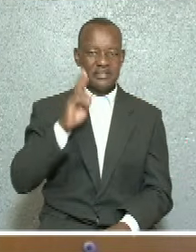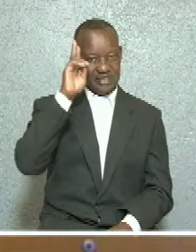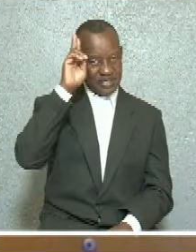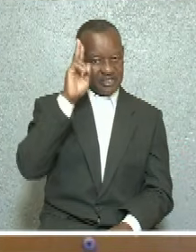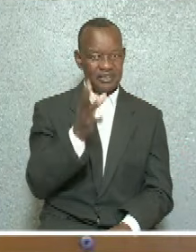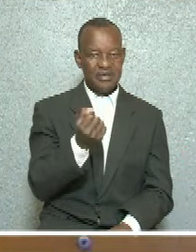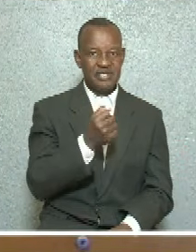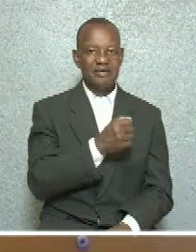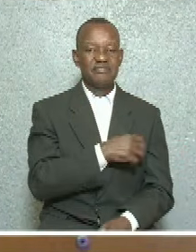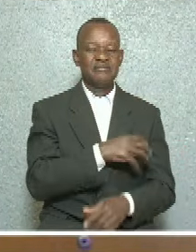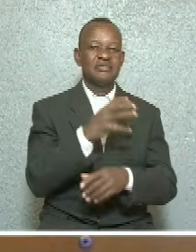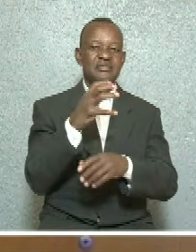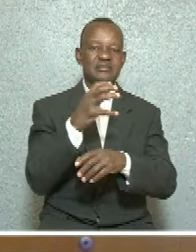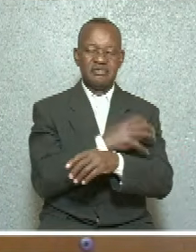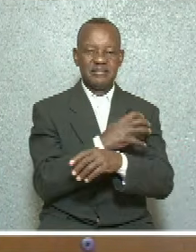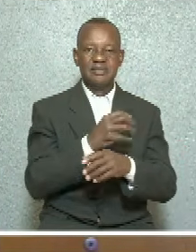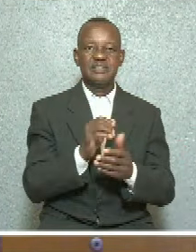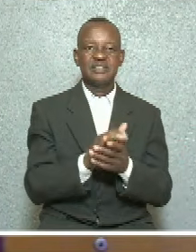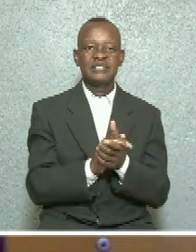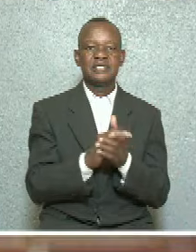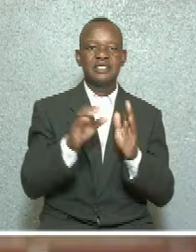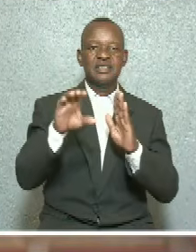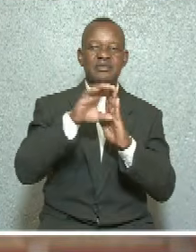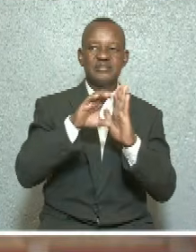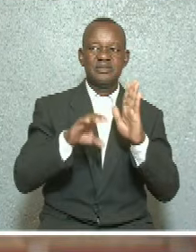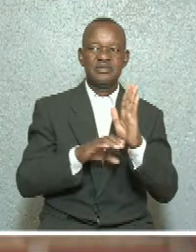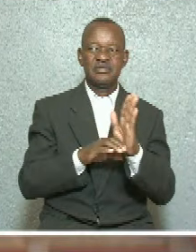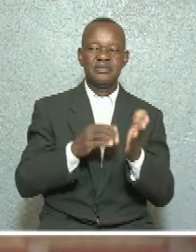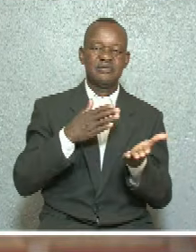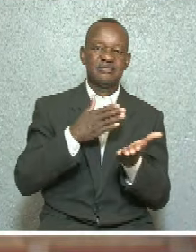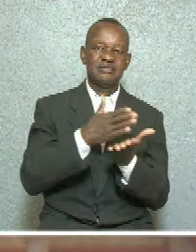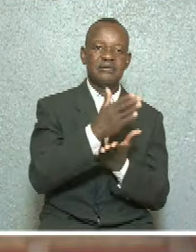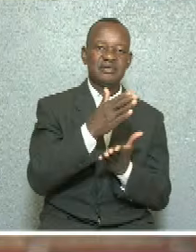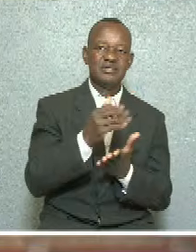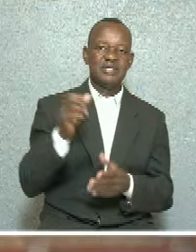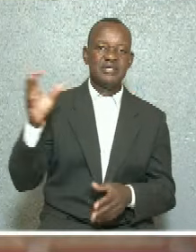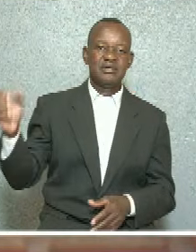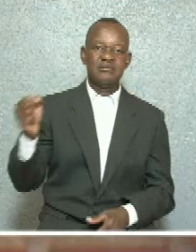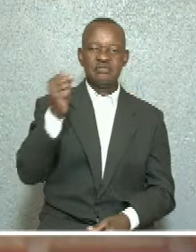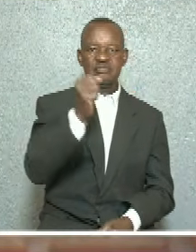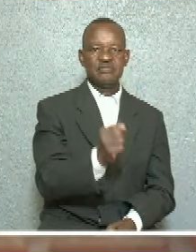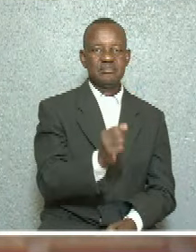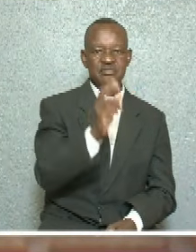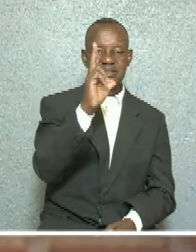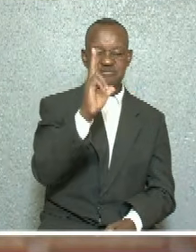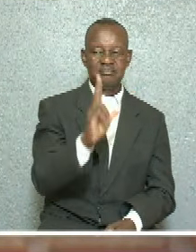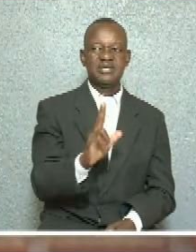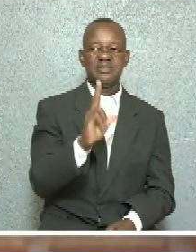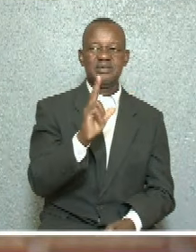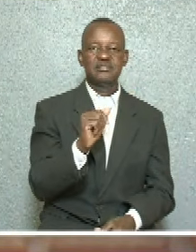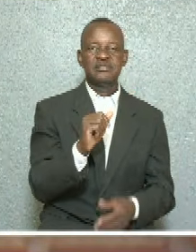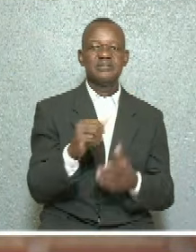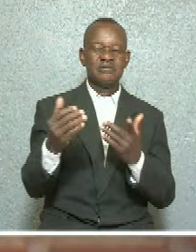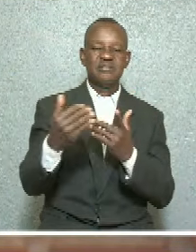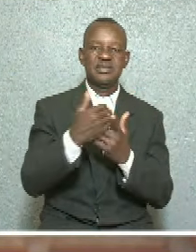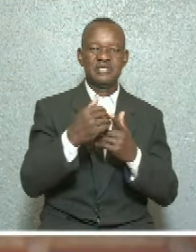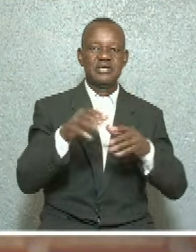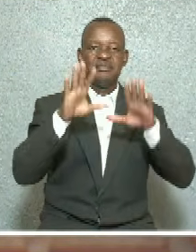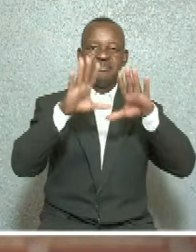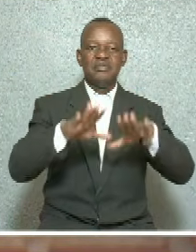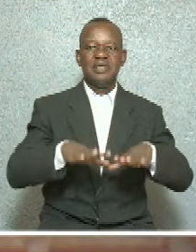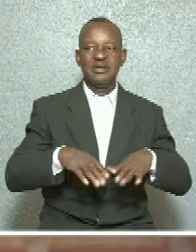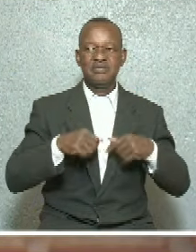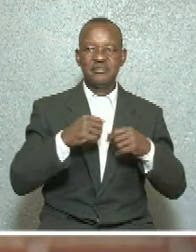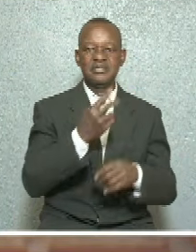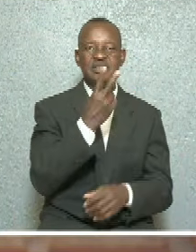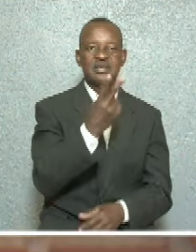constitutional right, to nominate 8 people to parliament in 2020, and I was one of them. So he appointed me to be a member